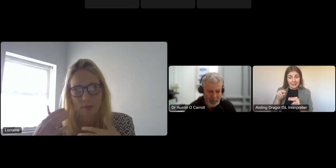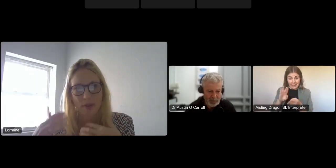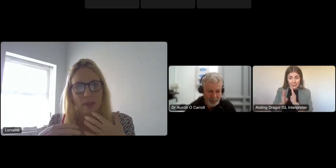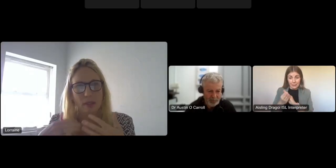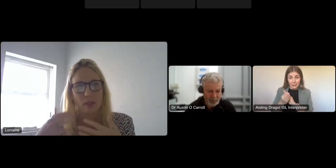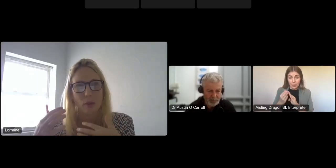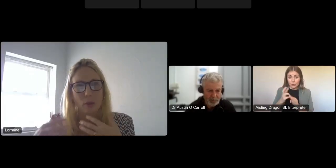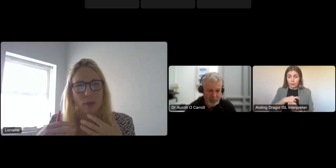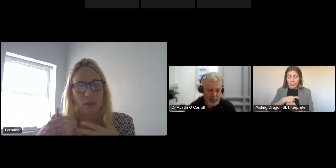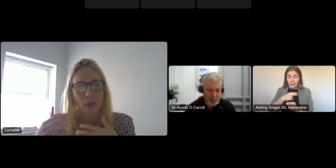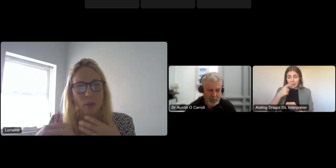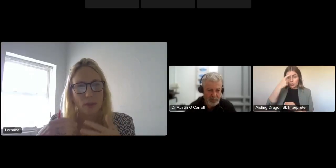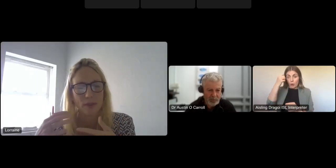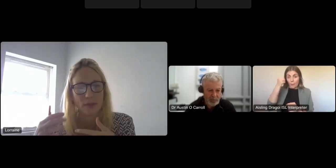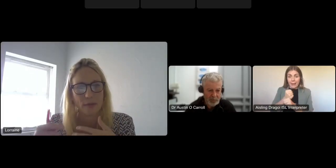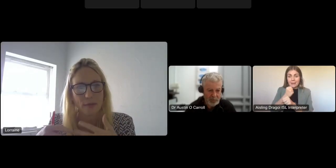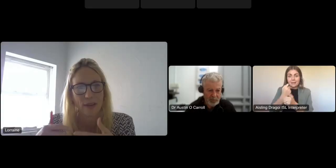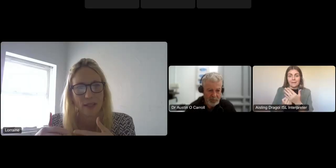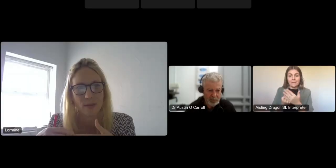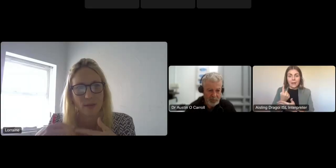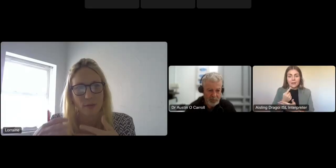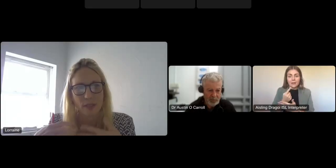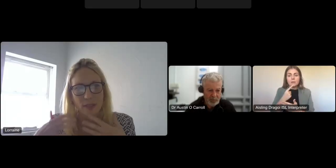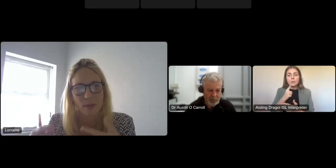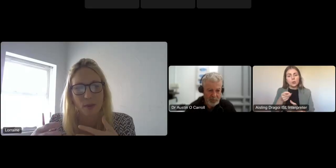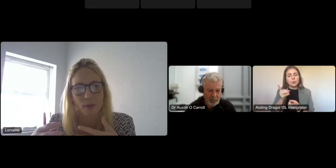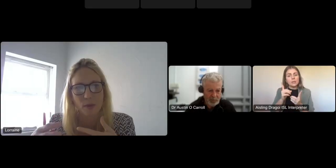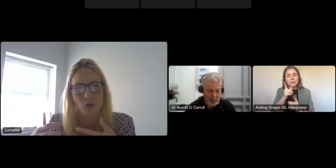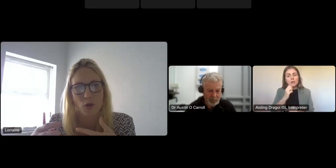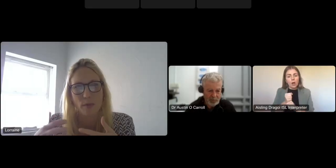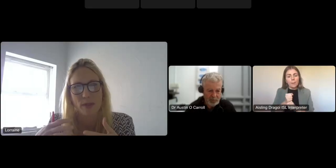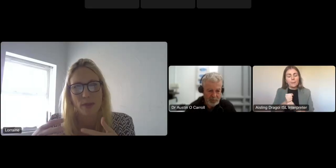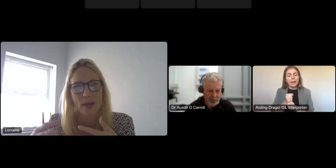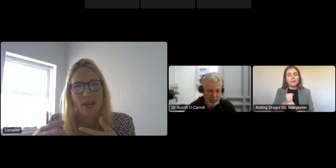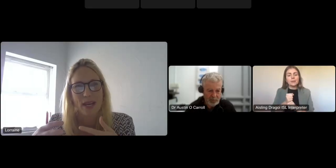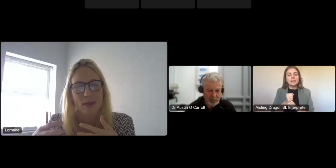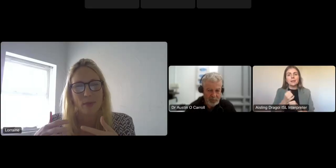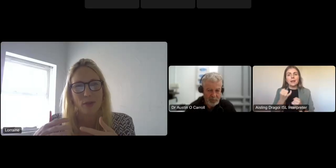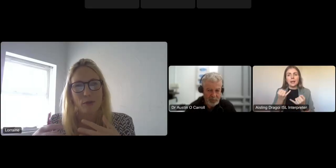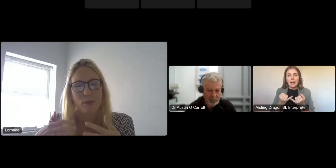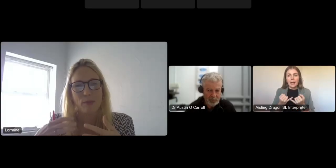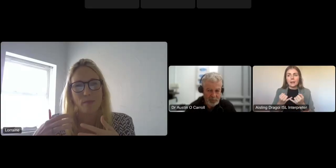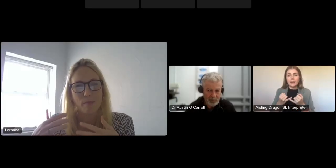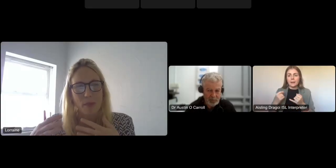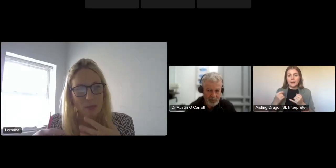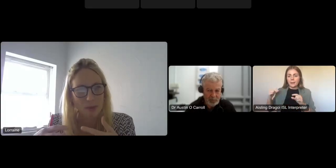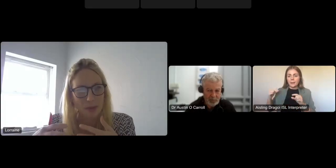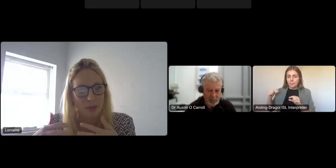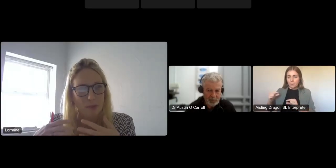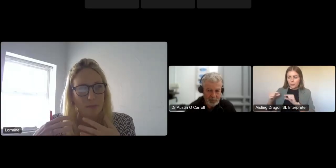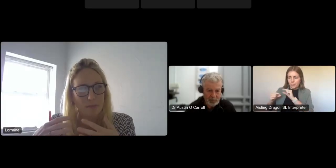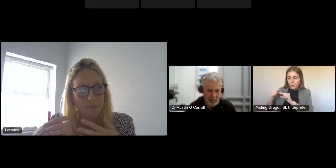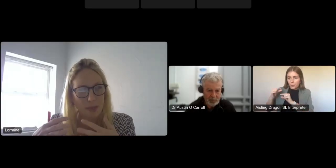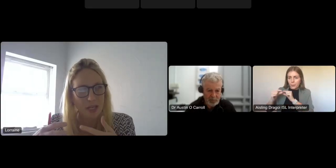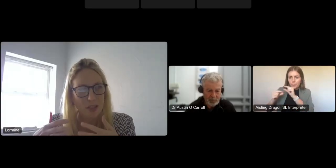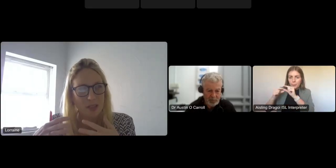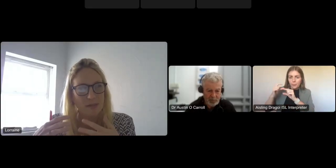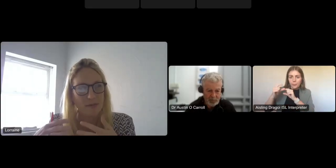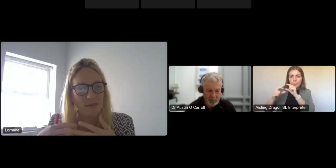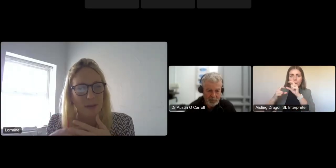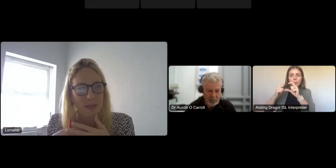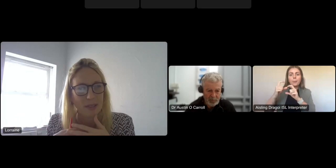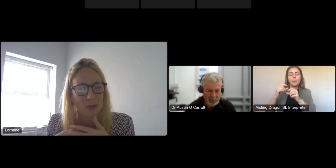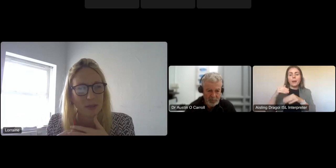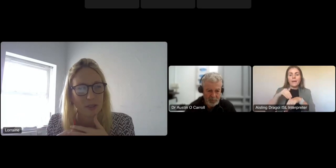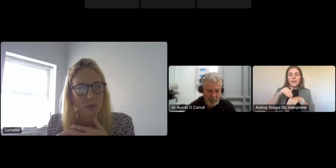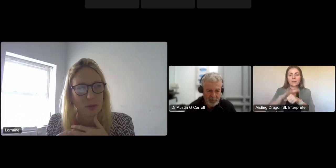you talked about that accumulative effect of being exposed to trauma. So I'm not sure if people or patients